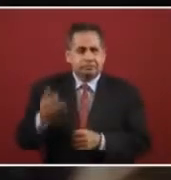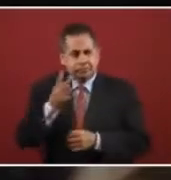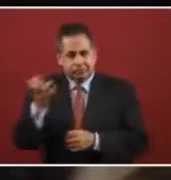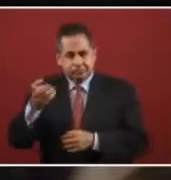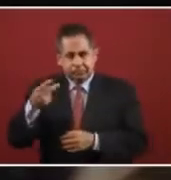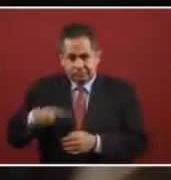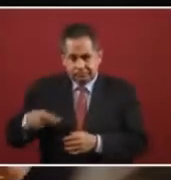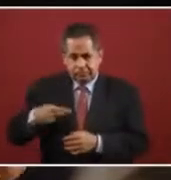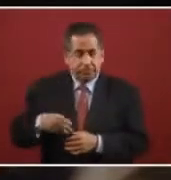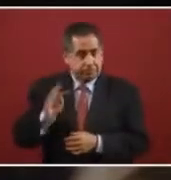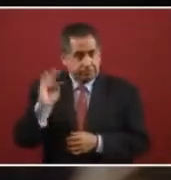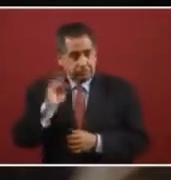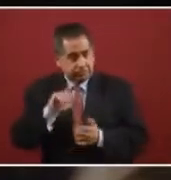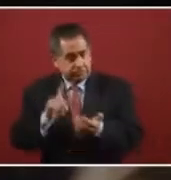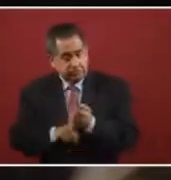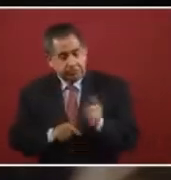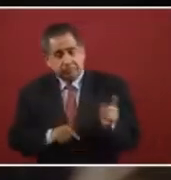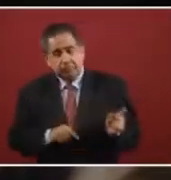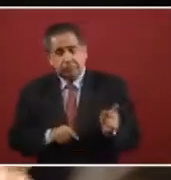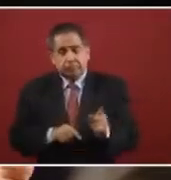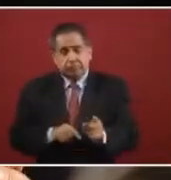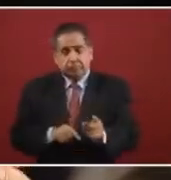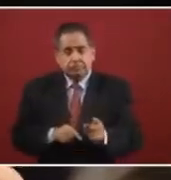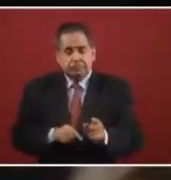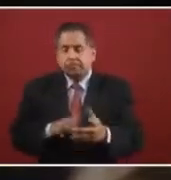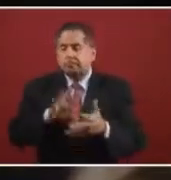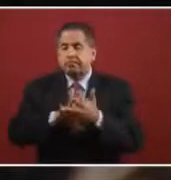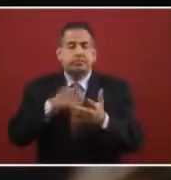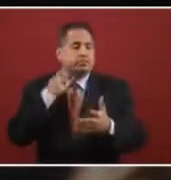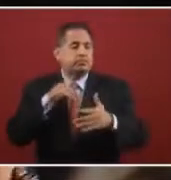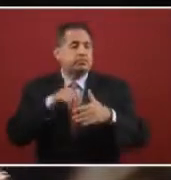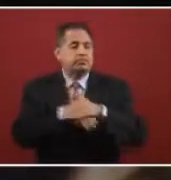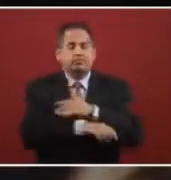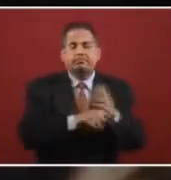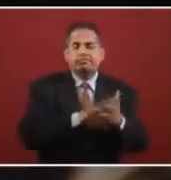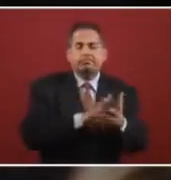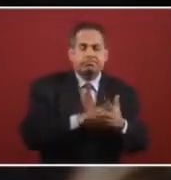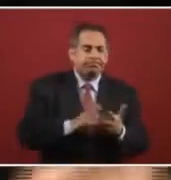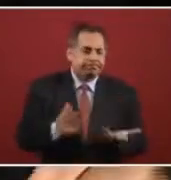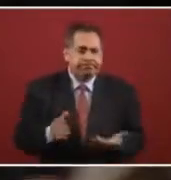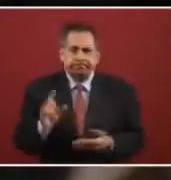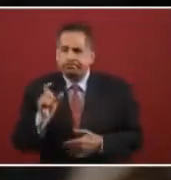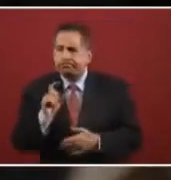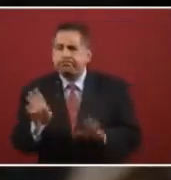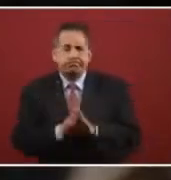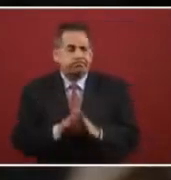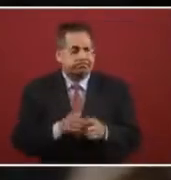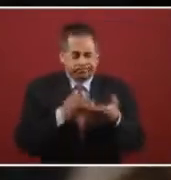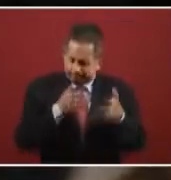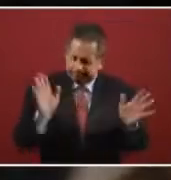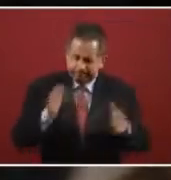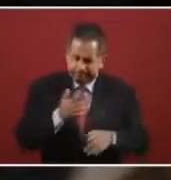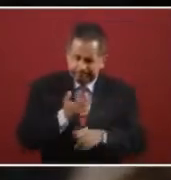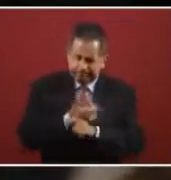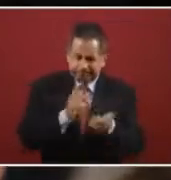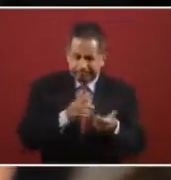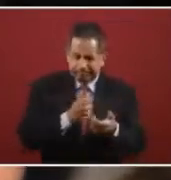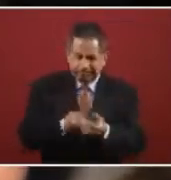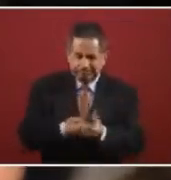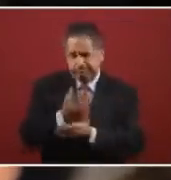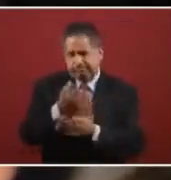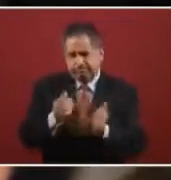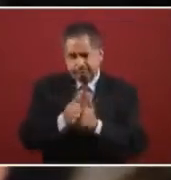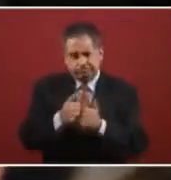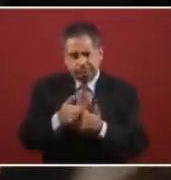people that might be our political prisoners? When do you think they can be